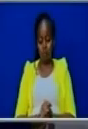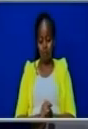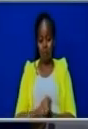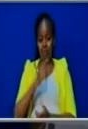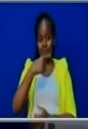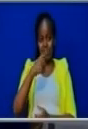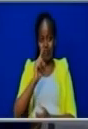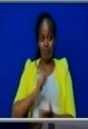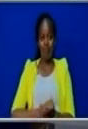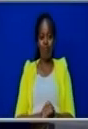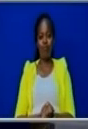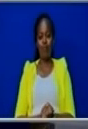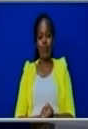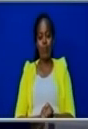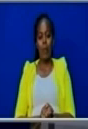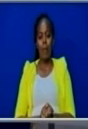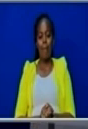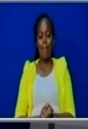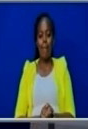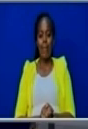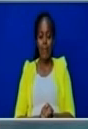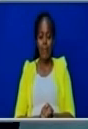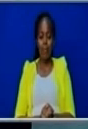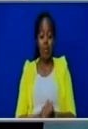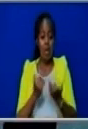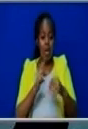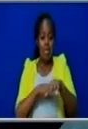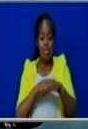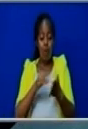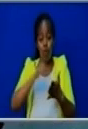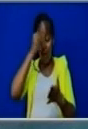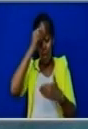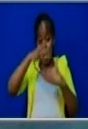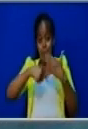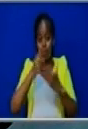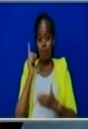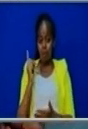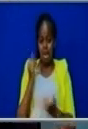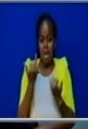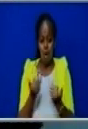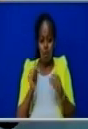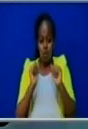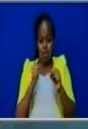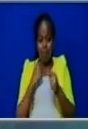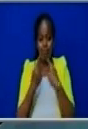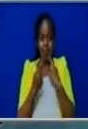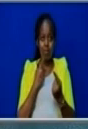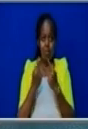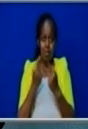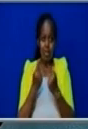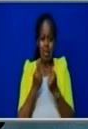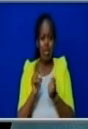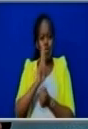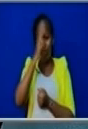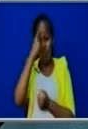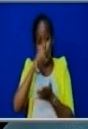Correct. Yeah. So once we've learned the sources of water, can we also mention what is